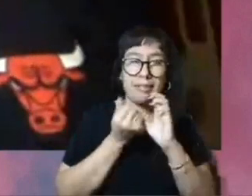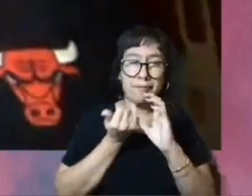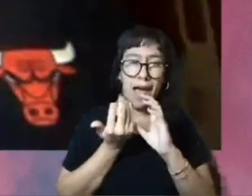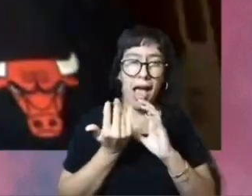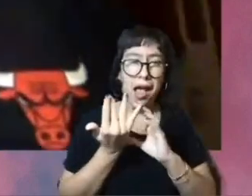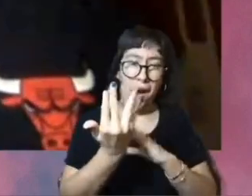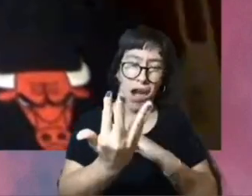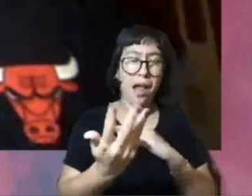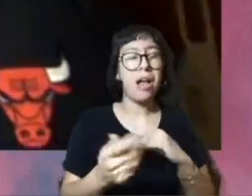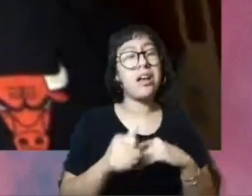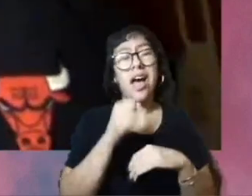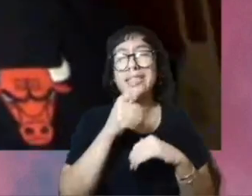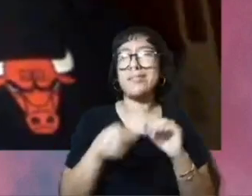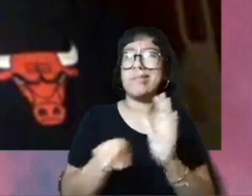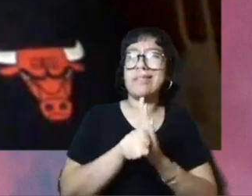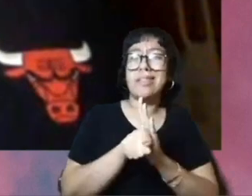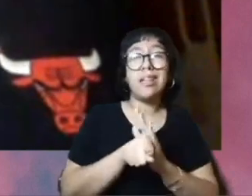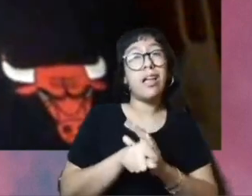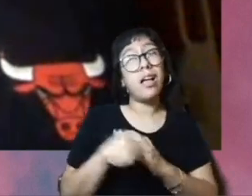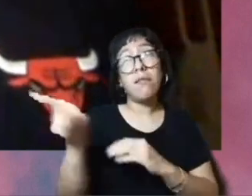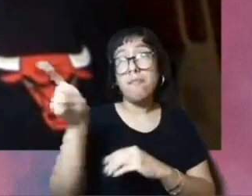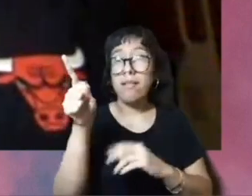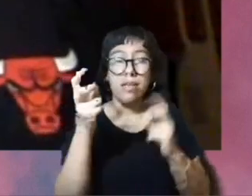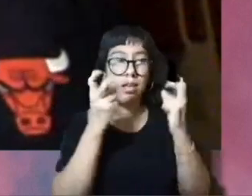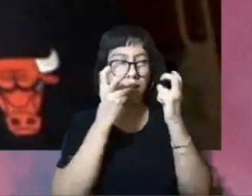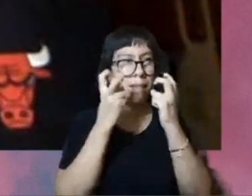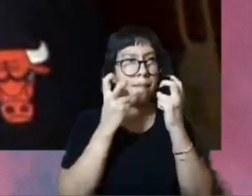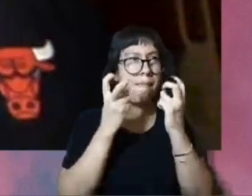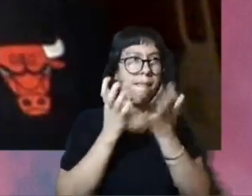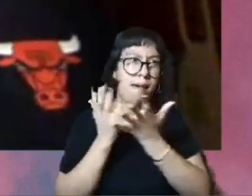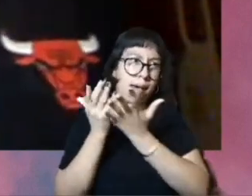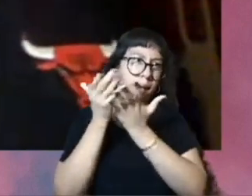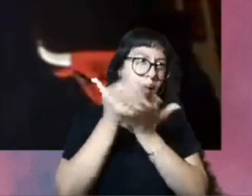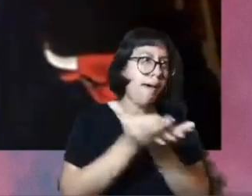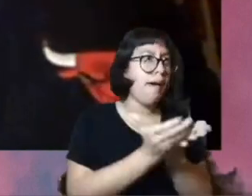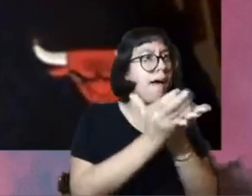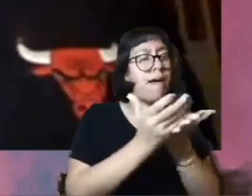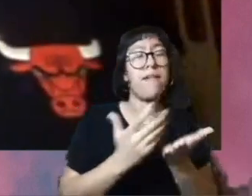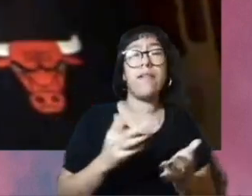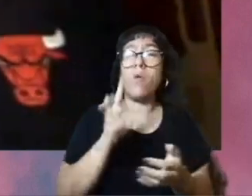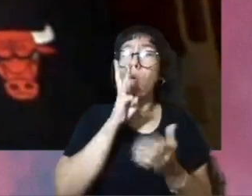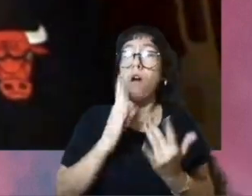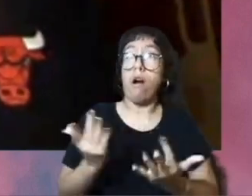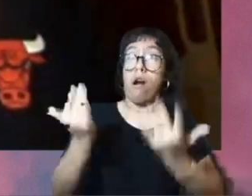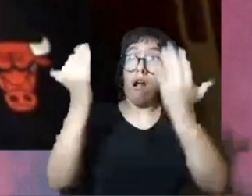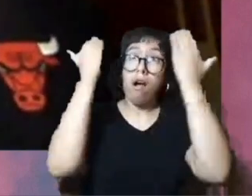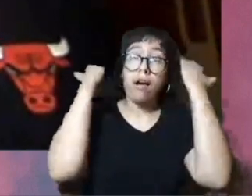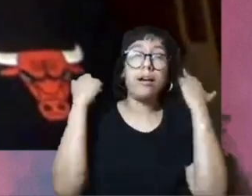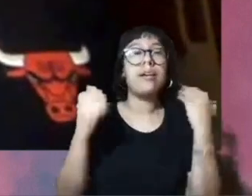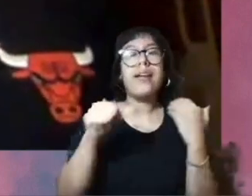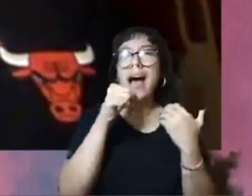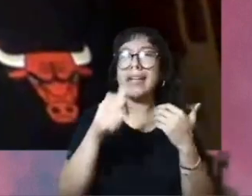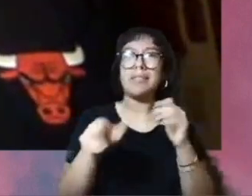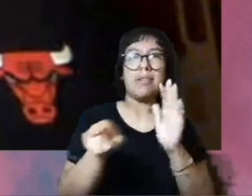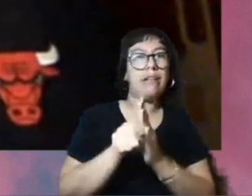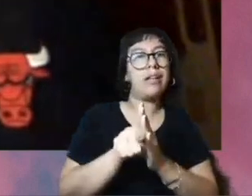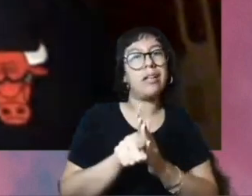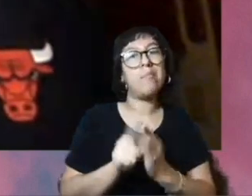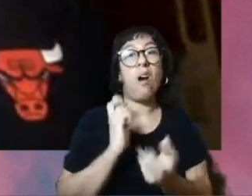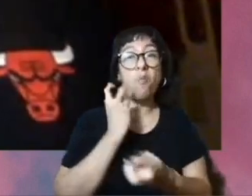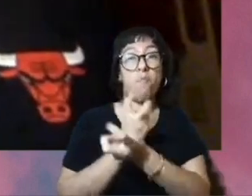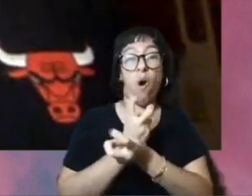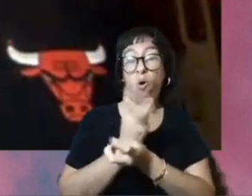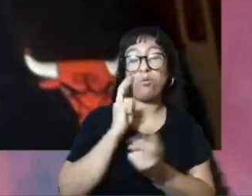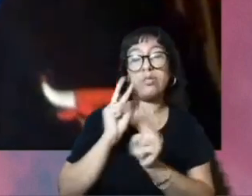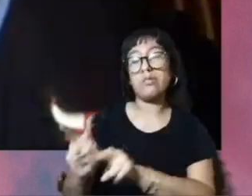dark, but they move in capitals because the water is coming up. Not to be dark, but our bones are in that water